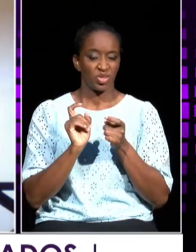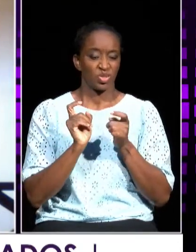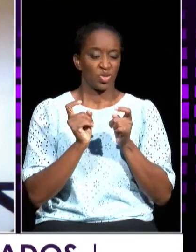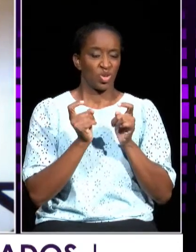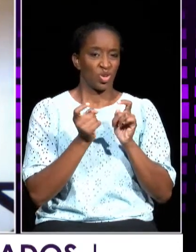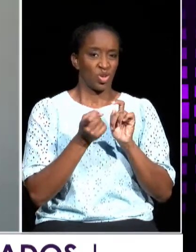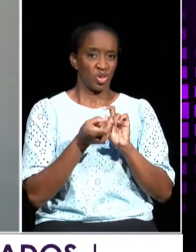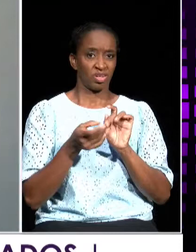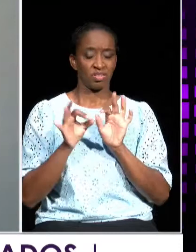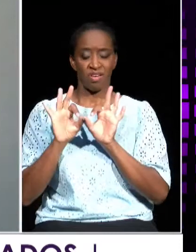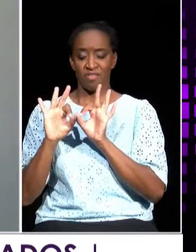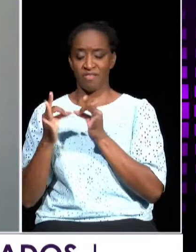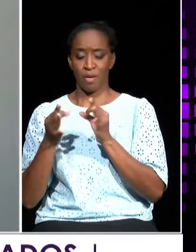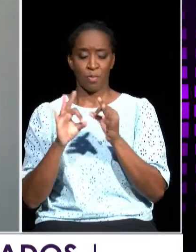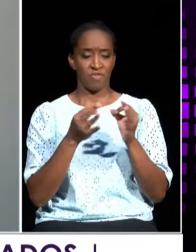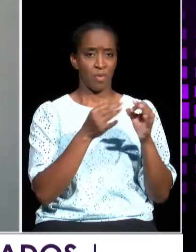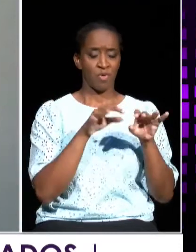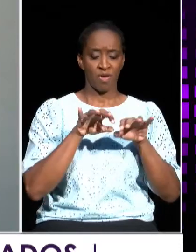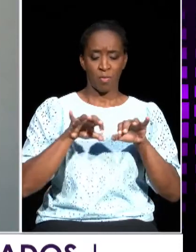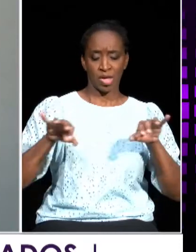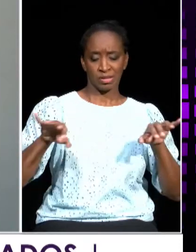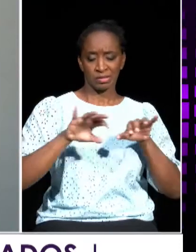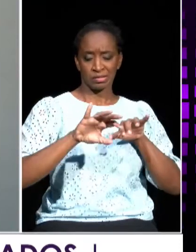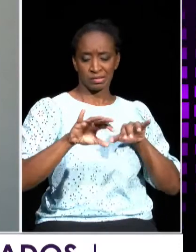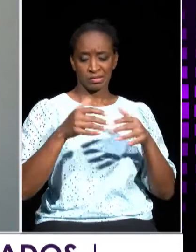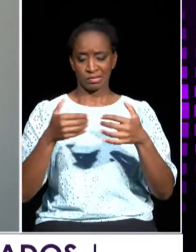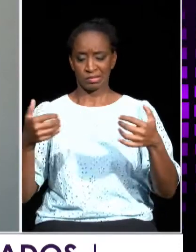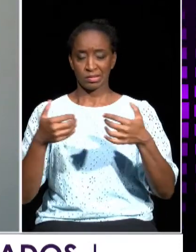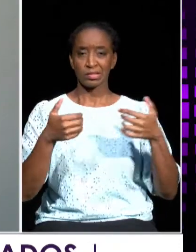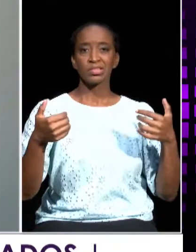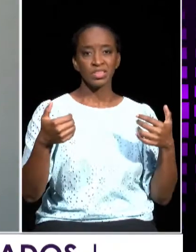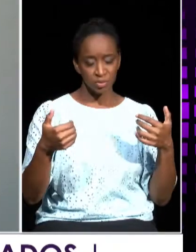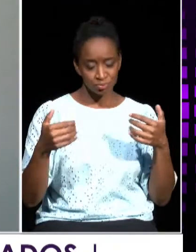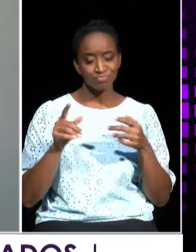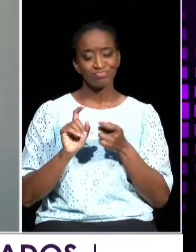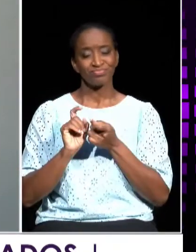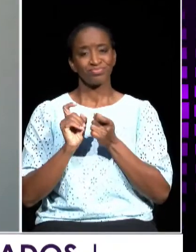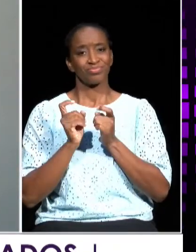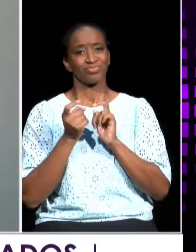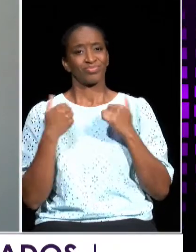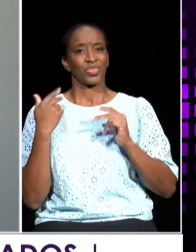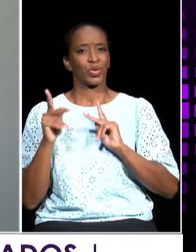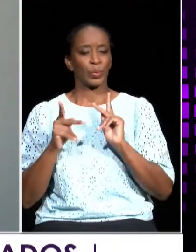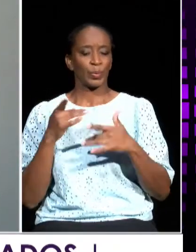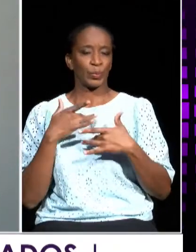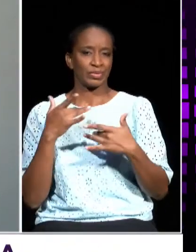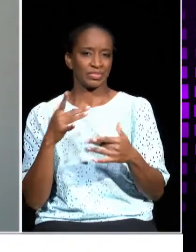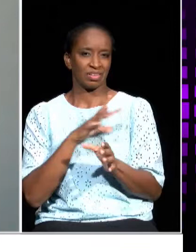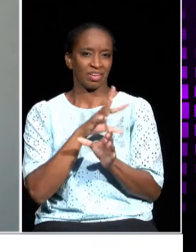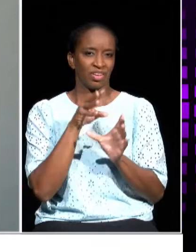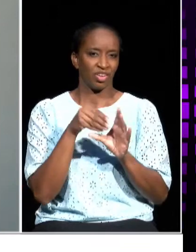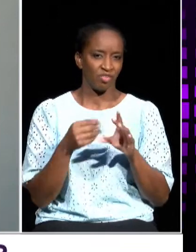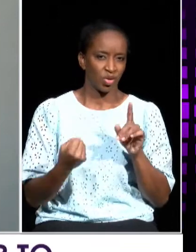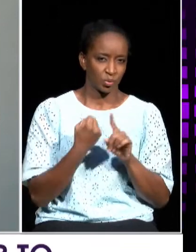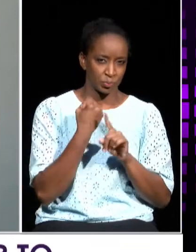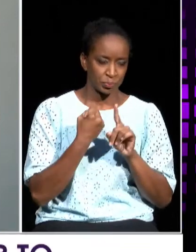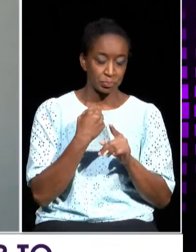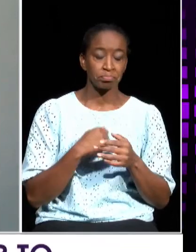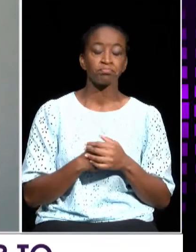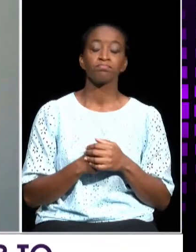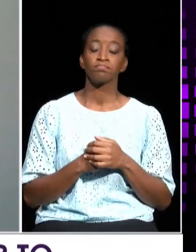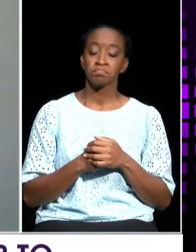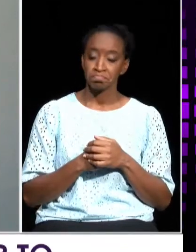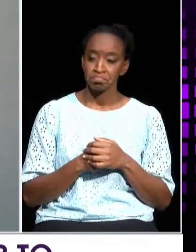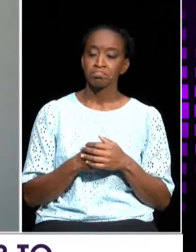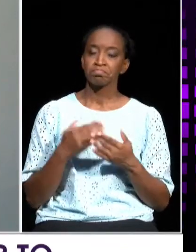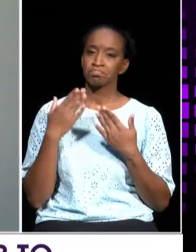Thanks very much for that comment, Shawn. And I noticed very much that you mentioned that we've moved away from congregating and getting together in groups and supporting and